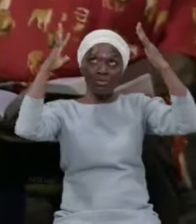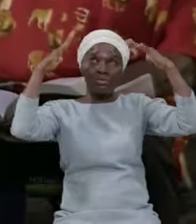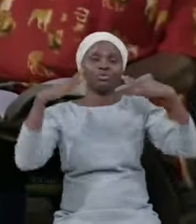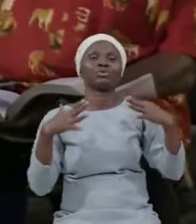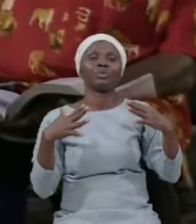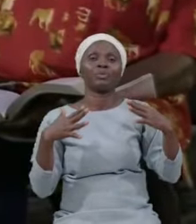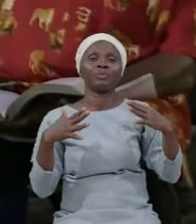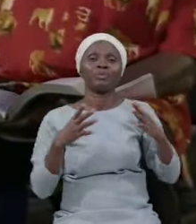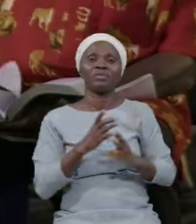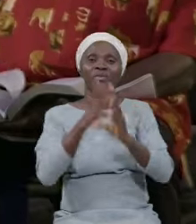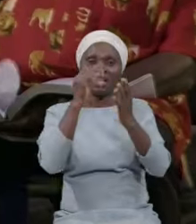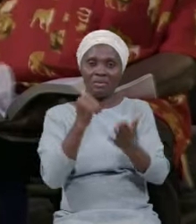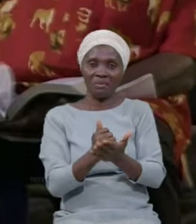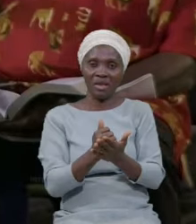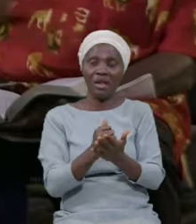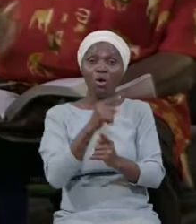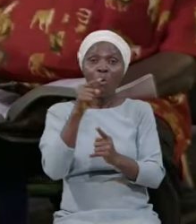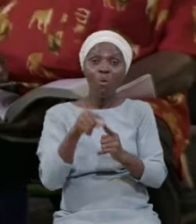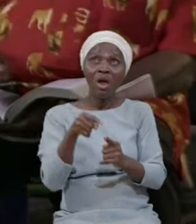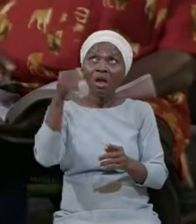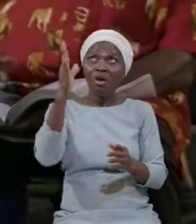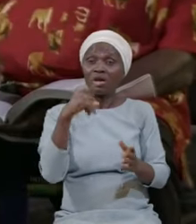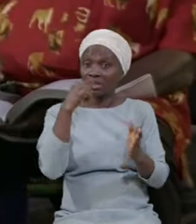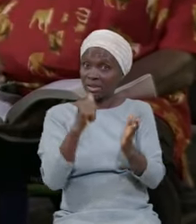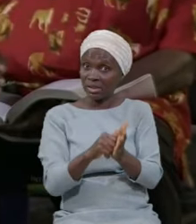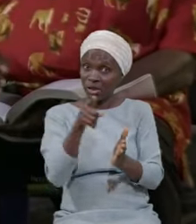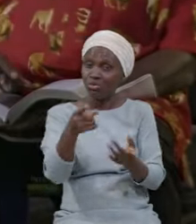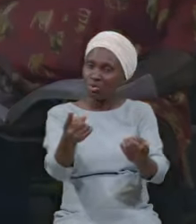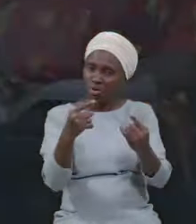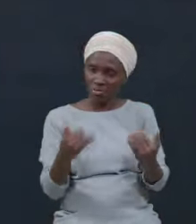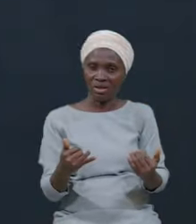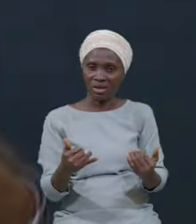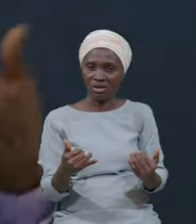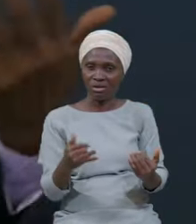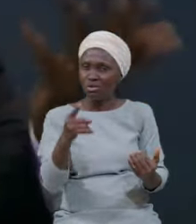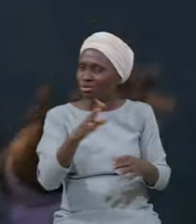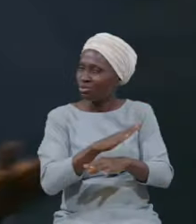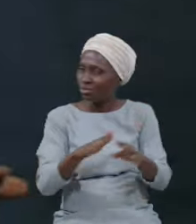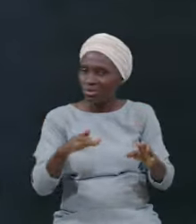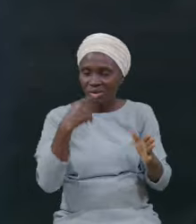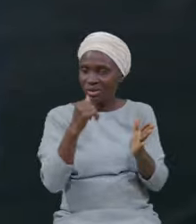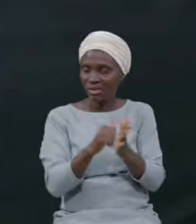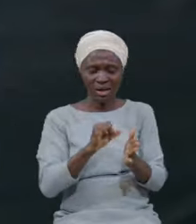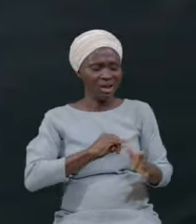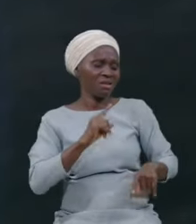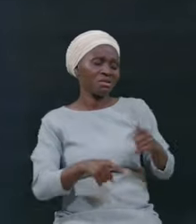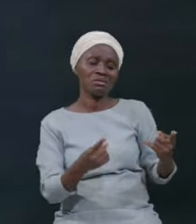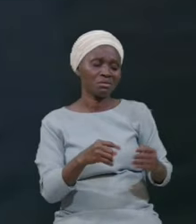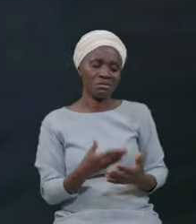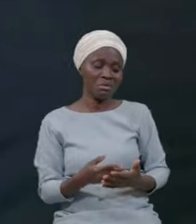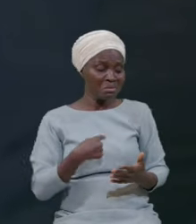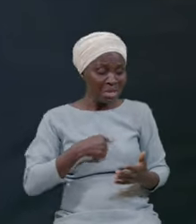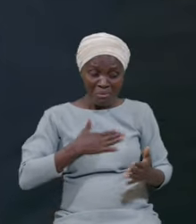Says, when he says come now, don't say, I cannot come. I'm too dirty. I'm too